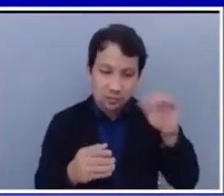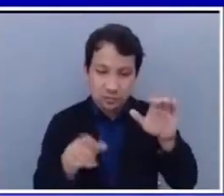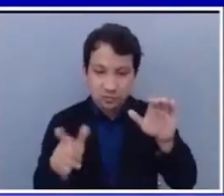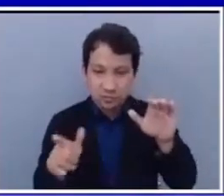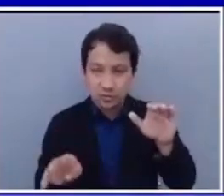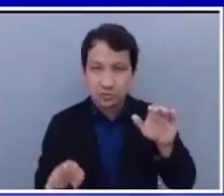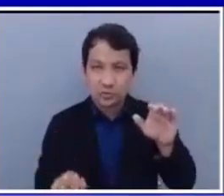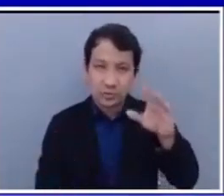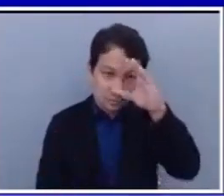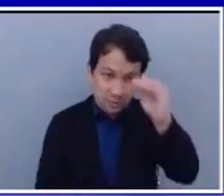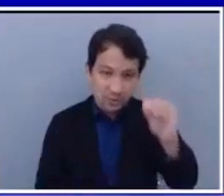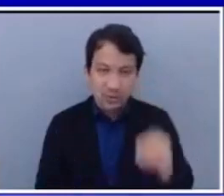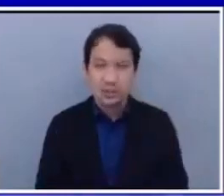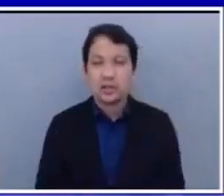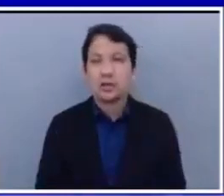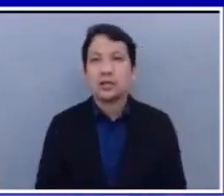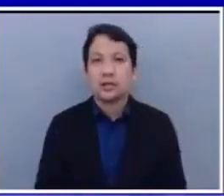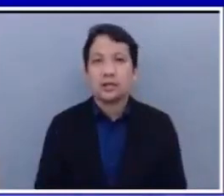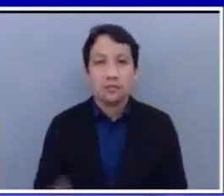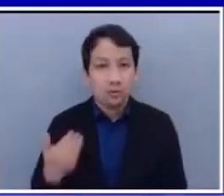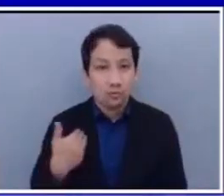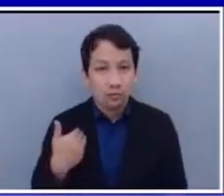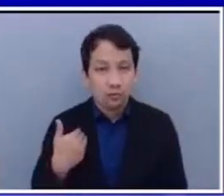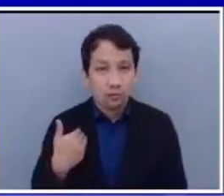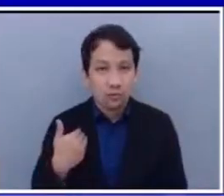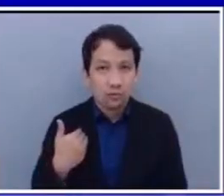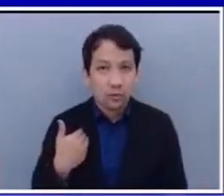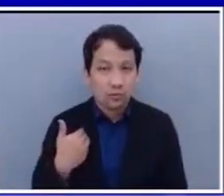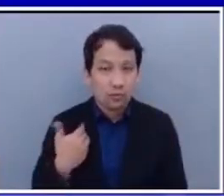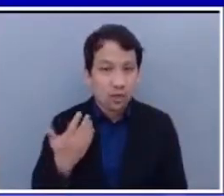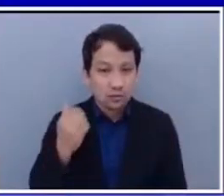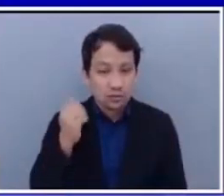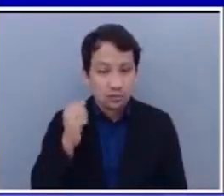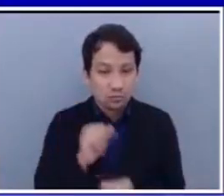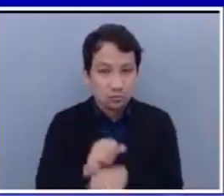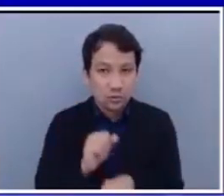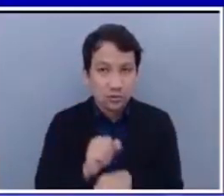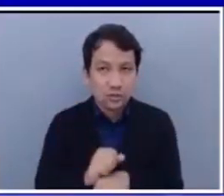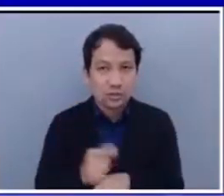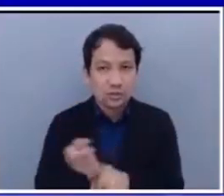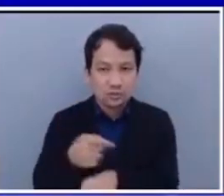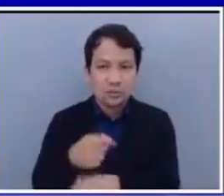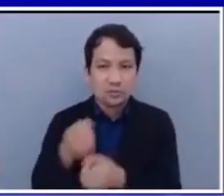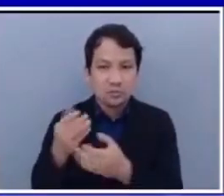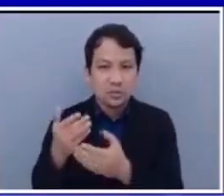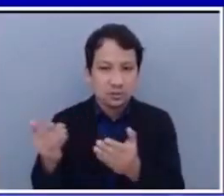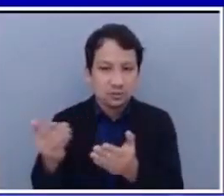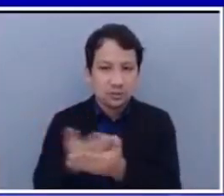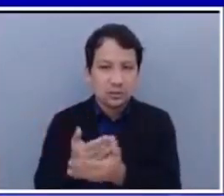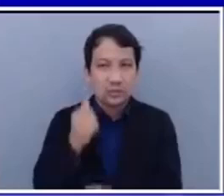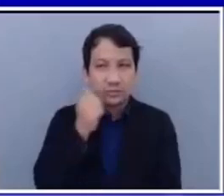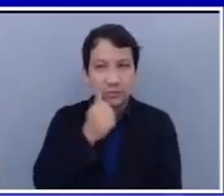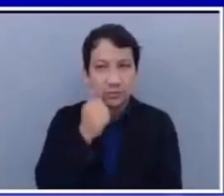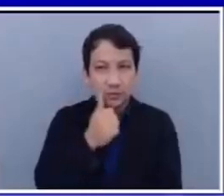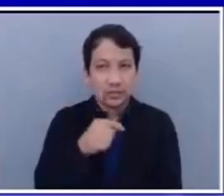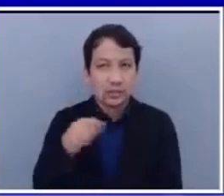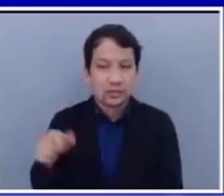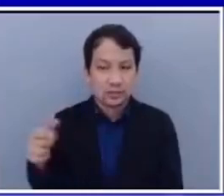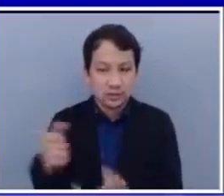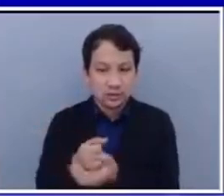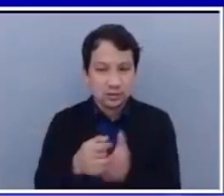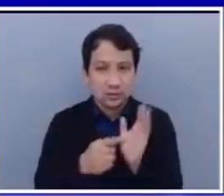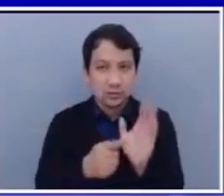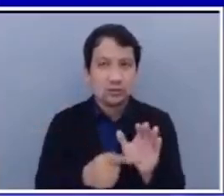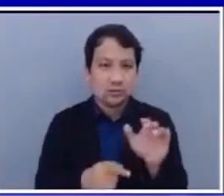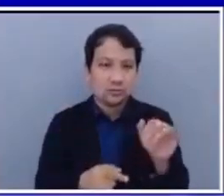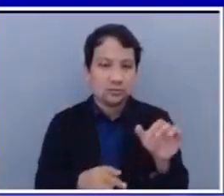mga unemployed na new entrants ay galing dun sa female. Unfortunately, that's what the data is showing, 15 to 24. So mas